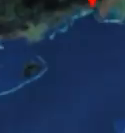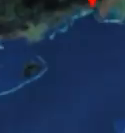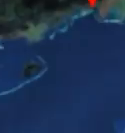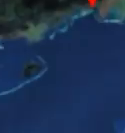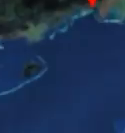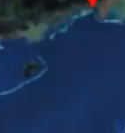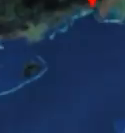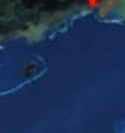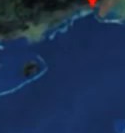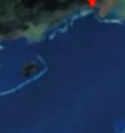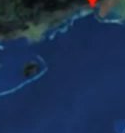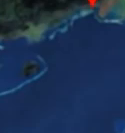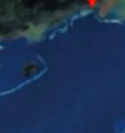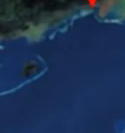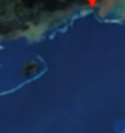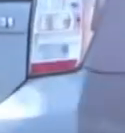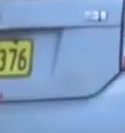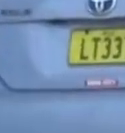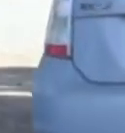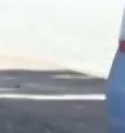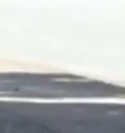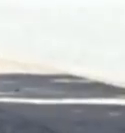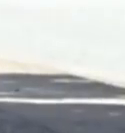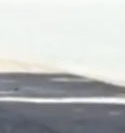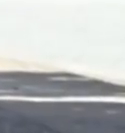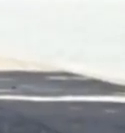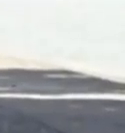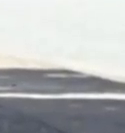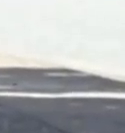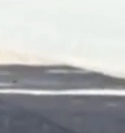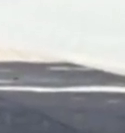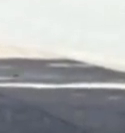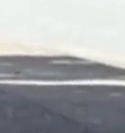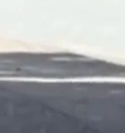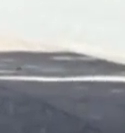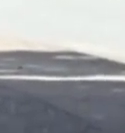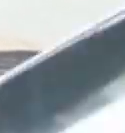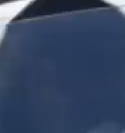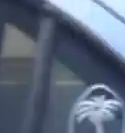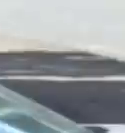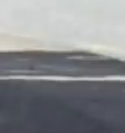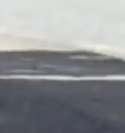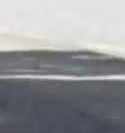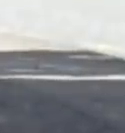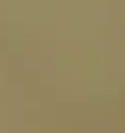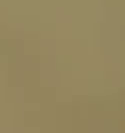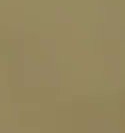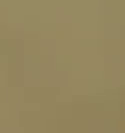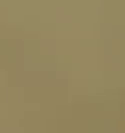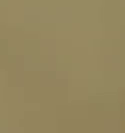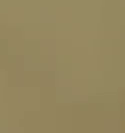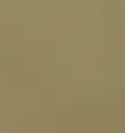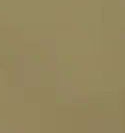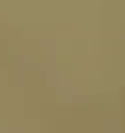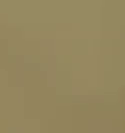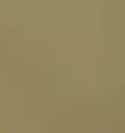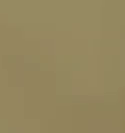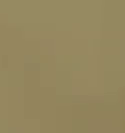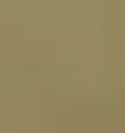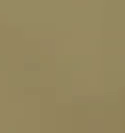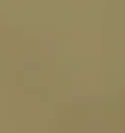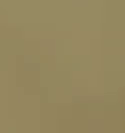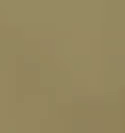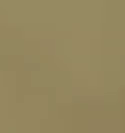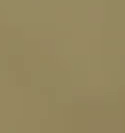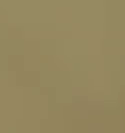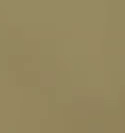they get angry with their wives and children. Mental health specialist Prem Singh says joblessness is one factor that severely affects